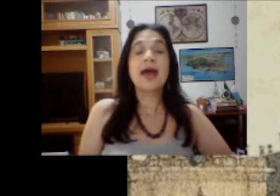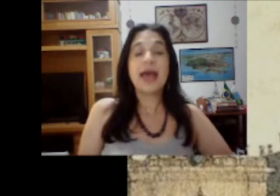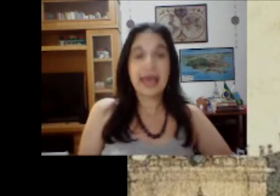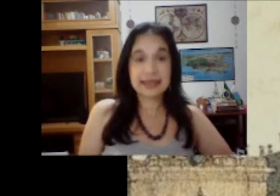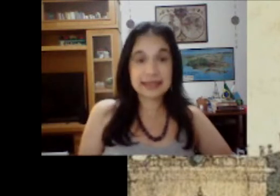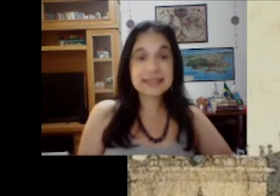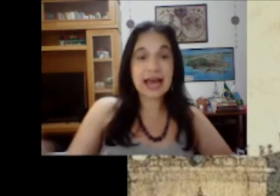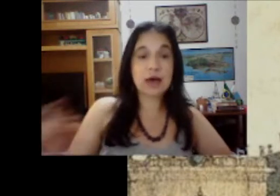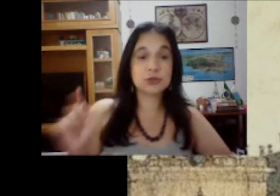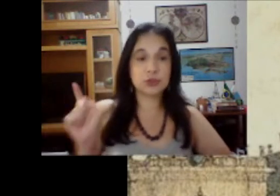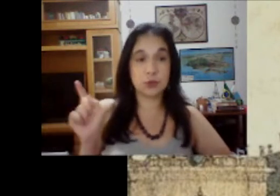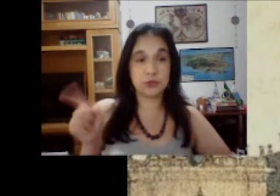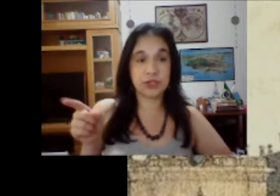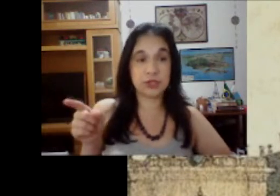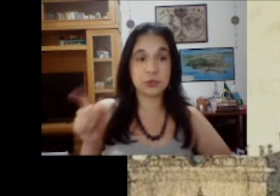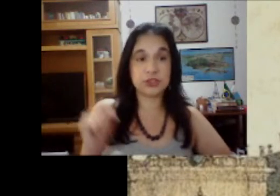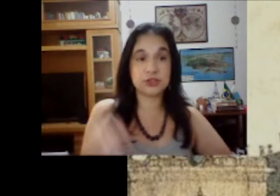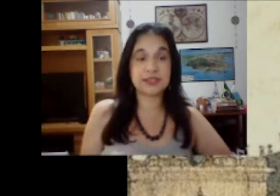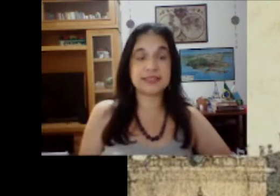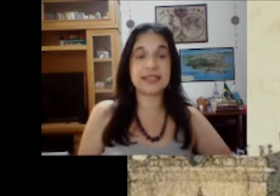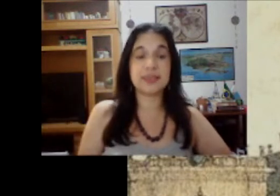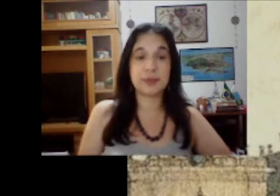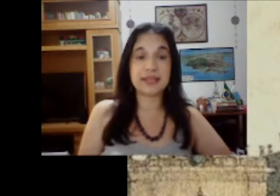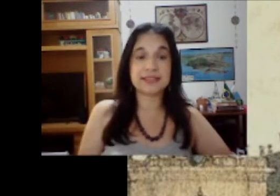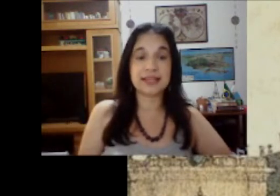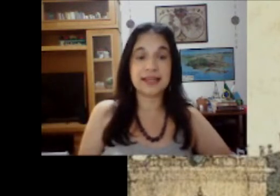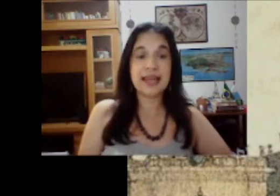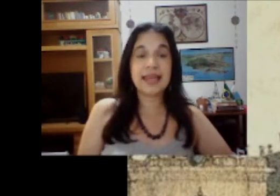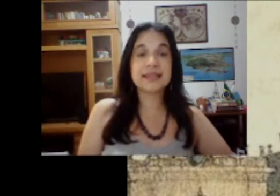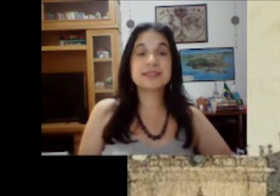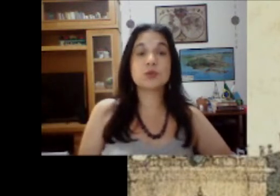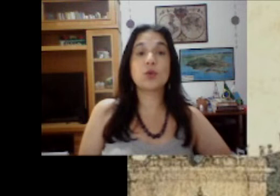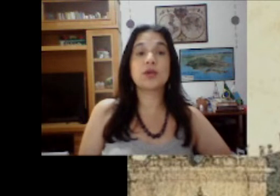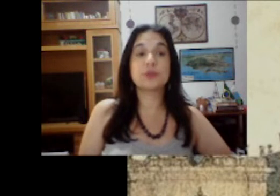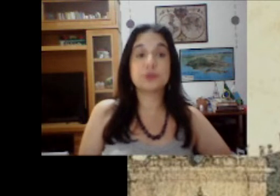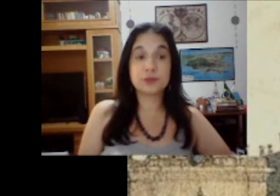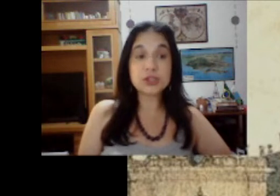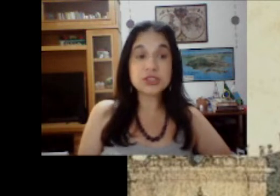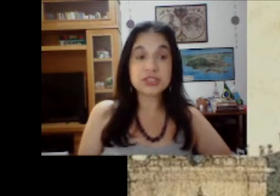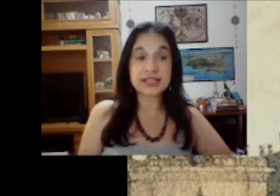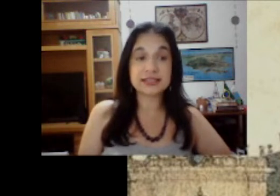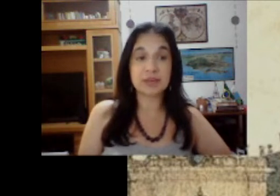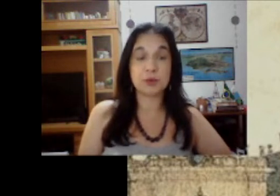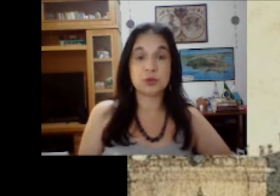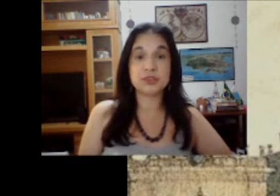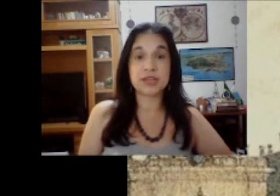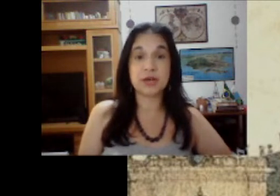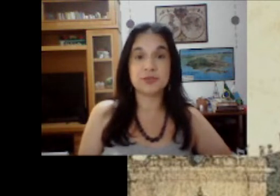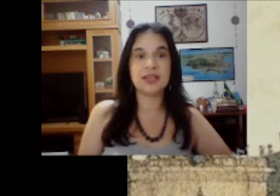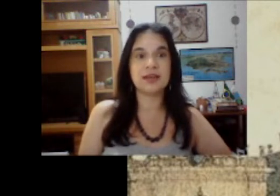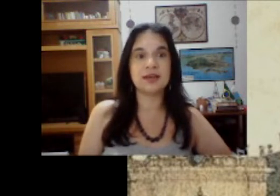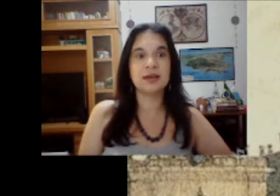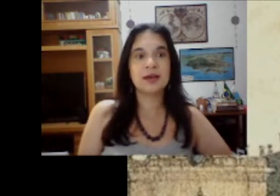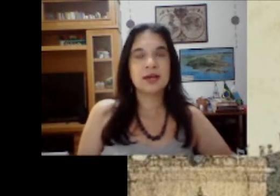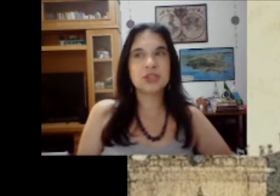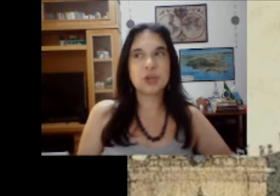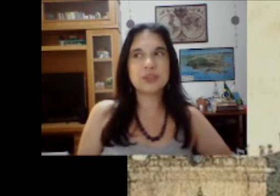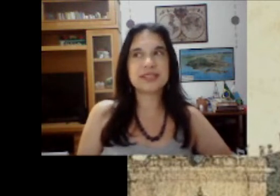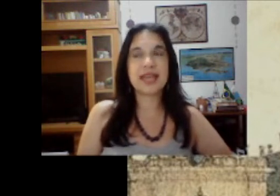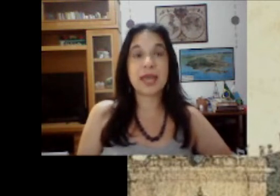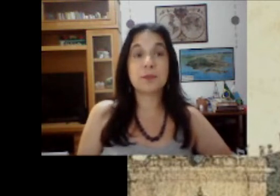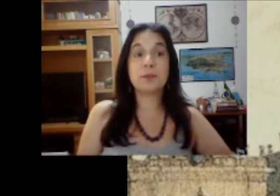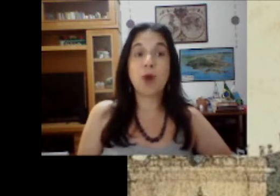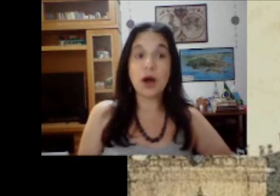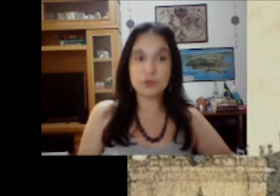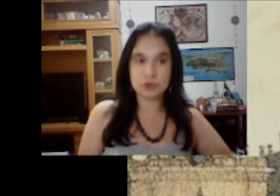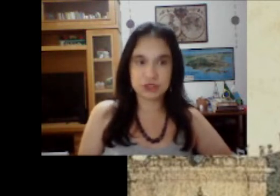here. And this house over here, which you can see in the painting, is one of the first examples of the, shall we